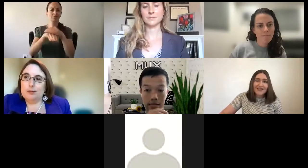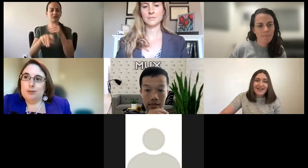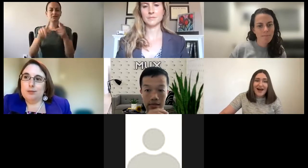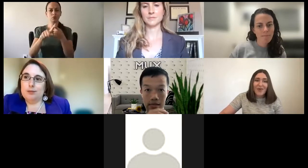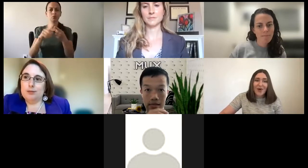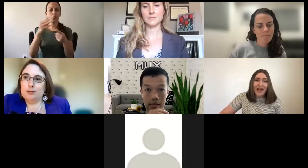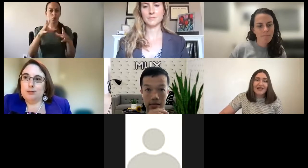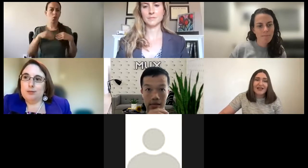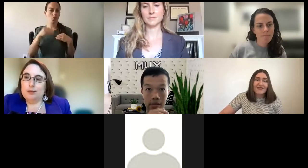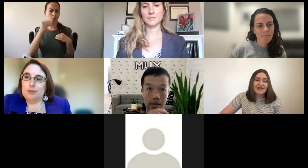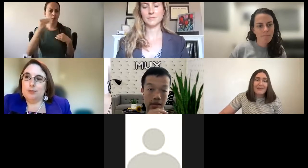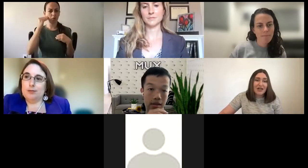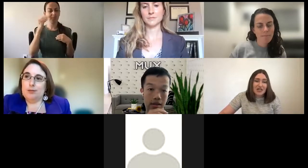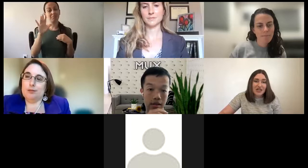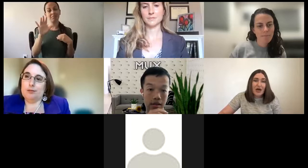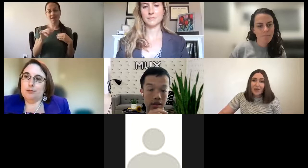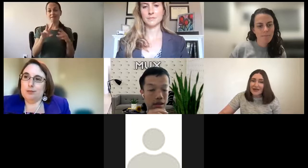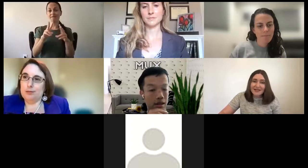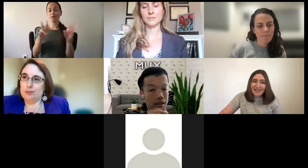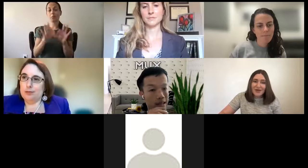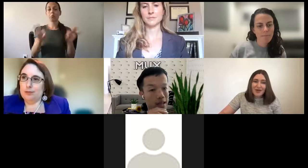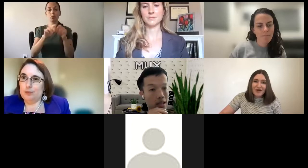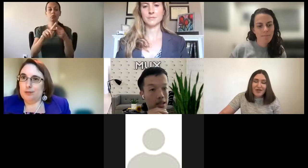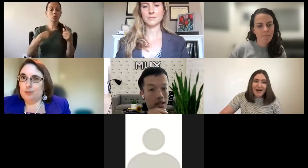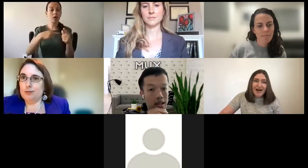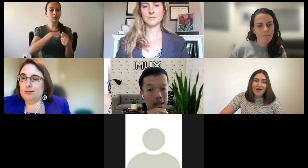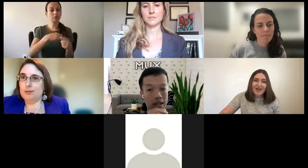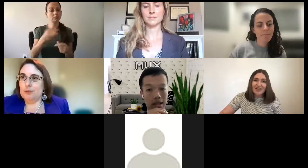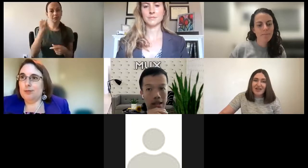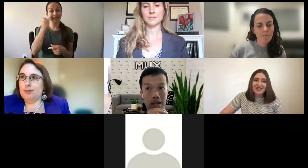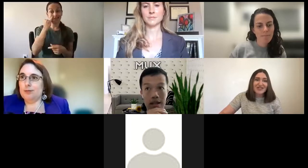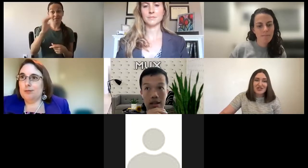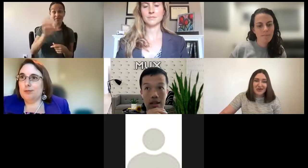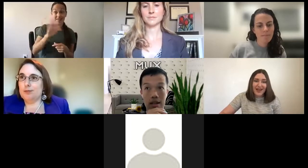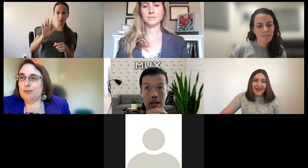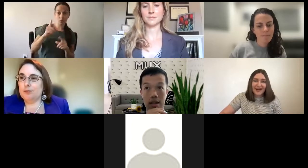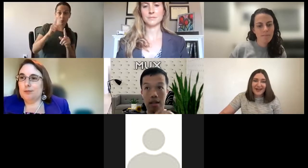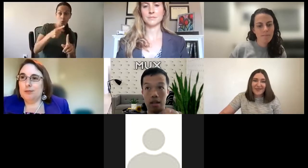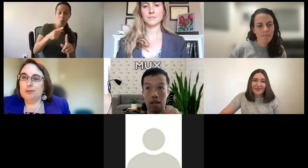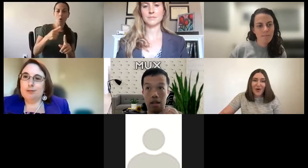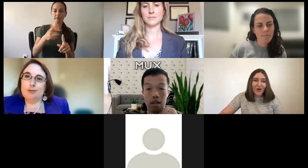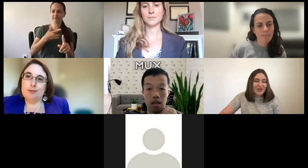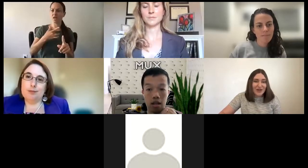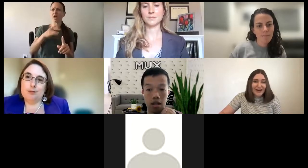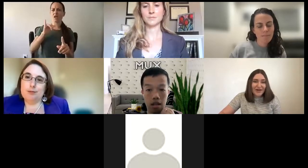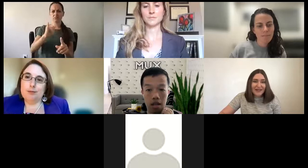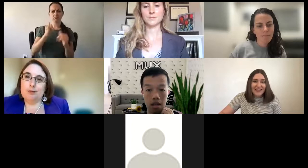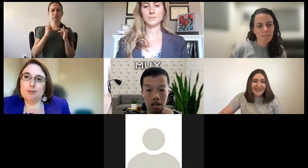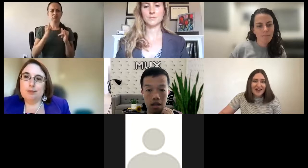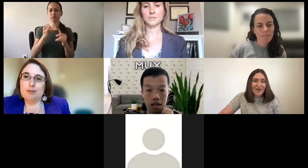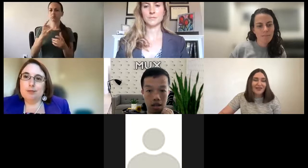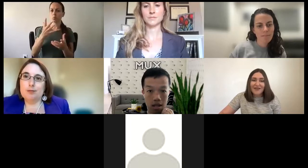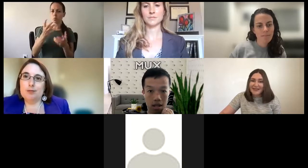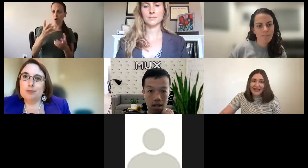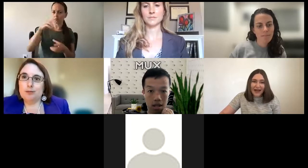to us. And if this mission resonates with you and you're interested in joining what we're doing here at